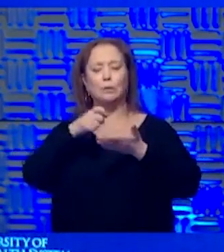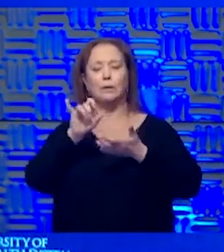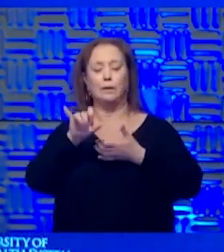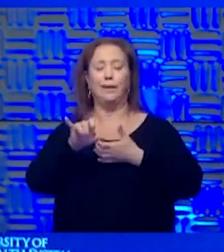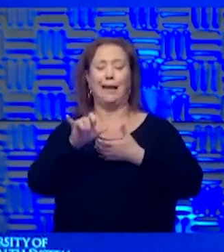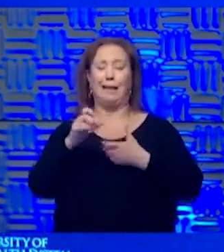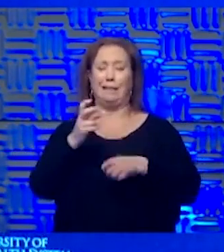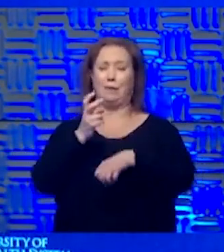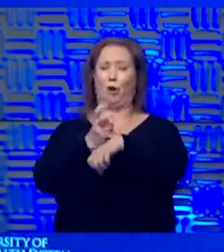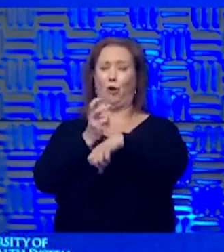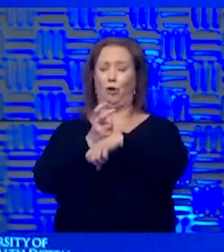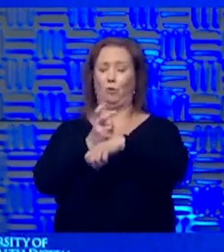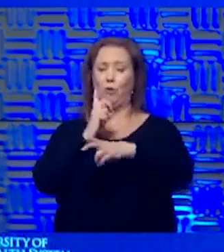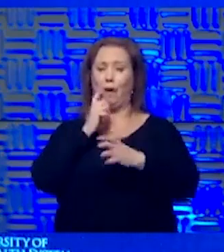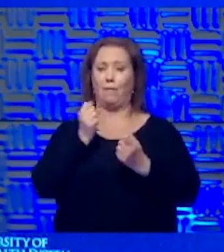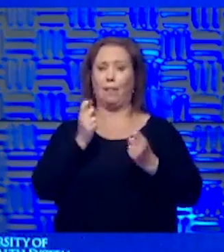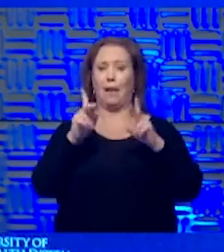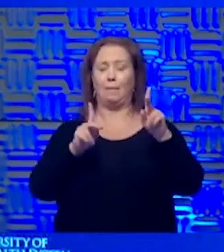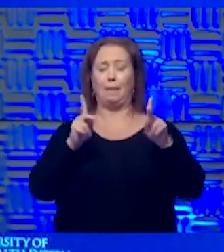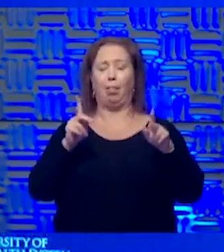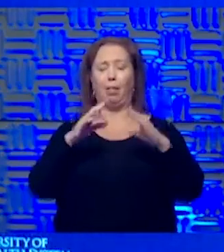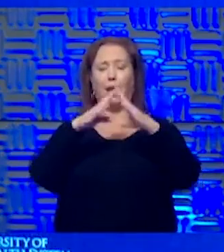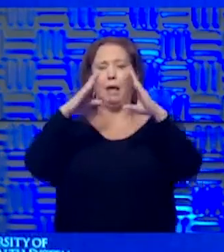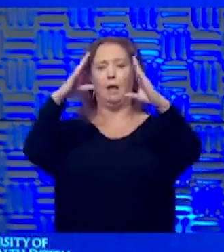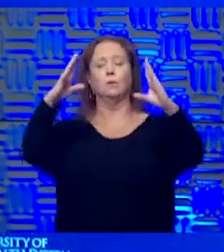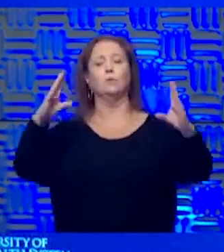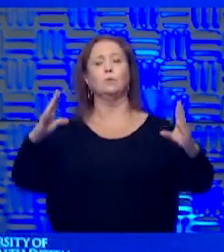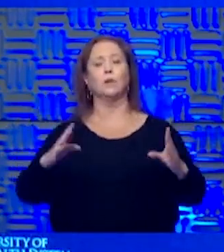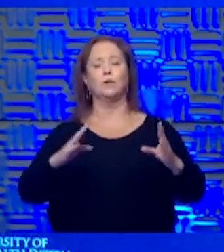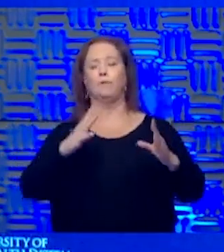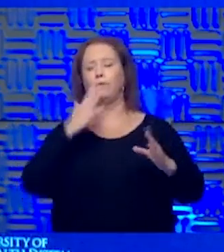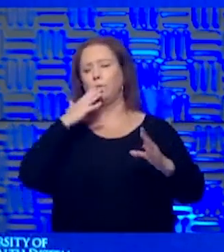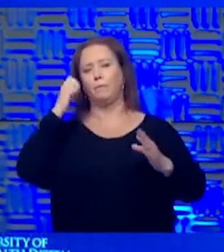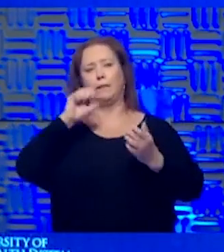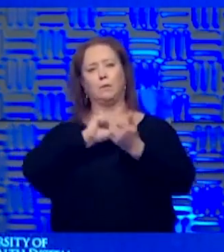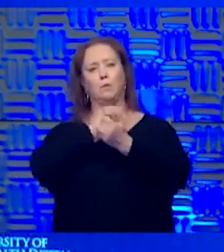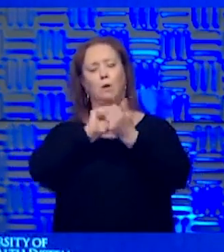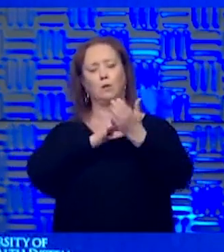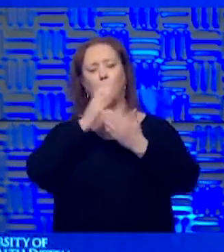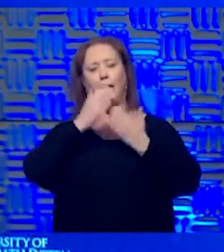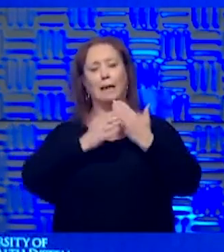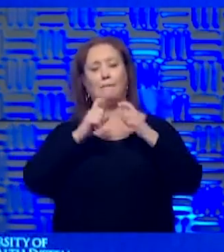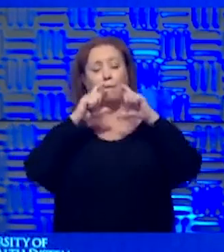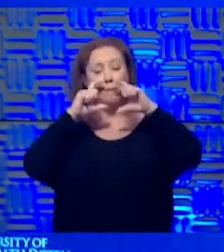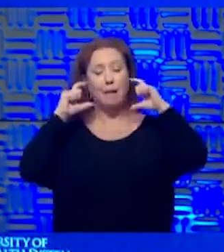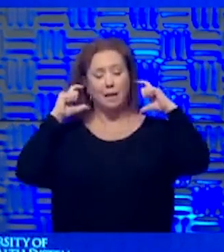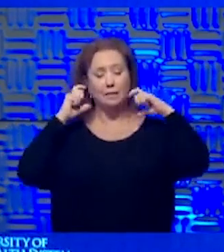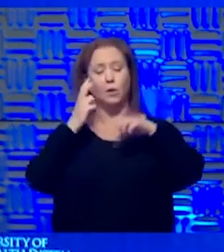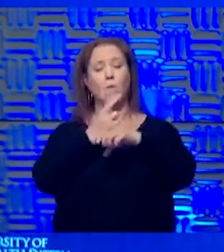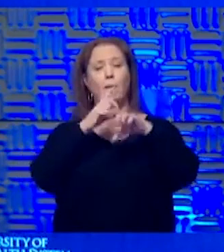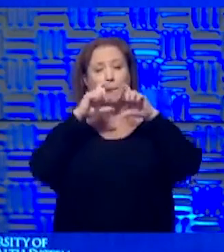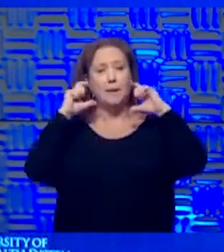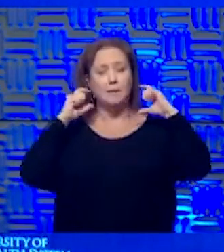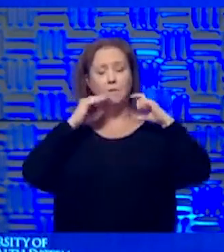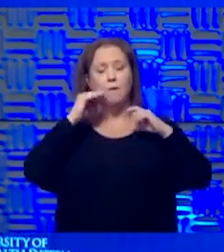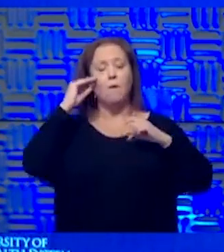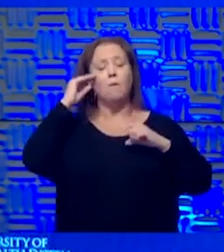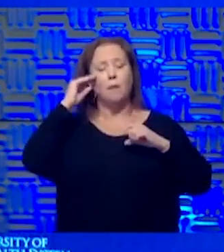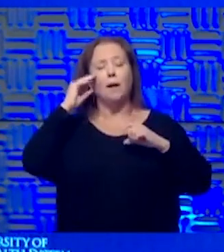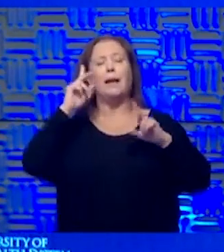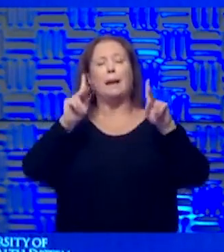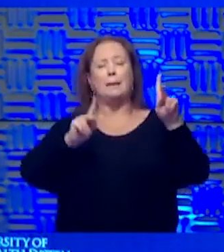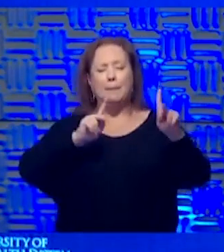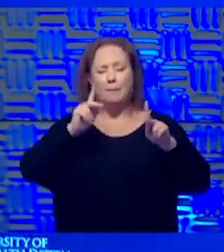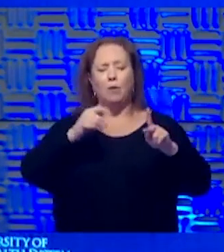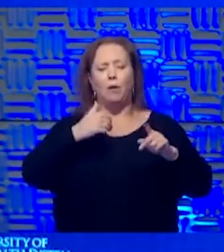more crowded household. And then you just have to do the best with hand washing. If you got a mask, wear it. Do those things and ask the people who have